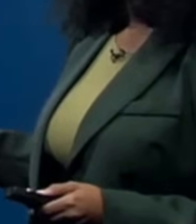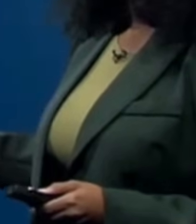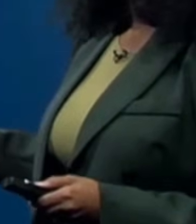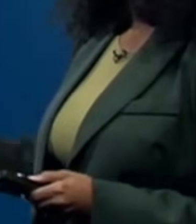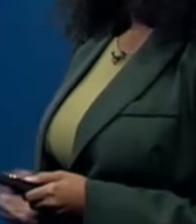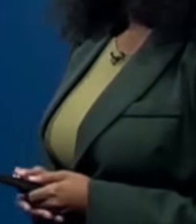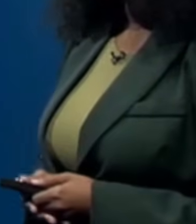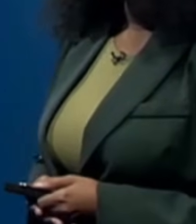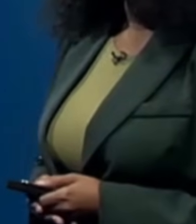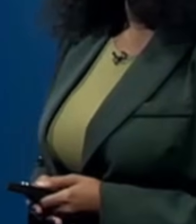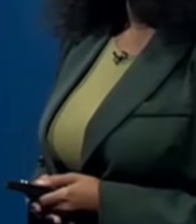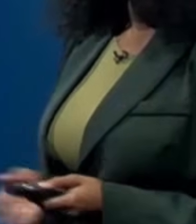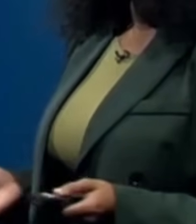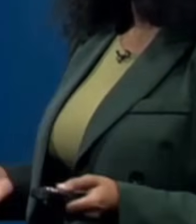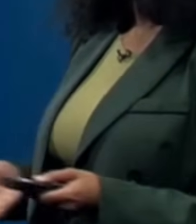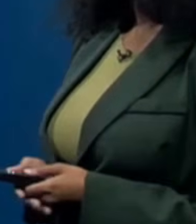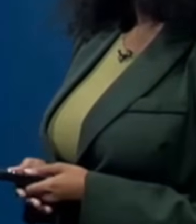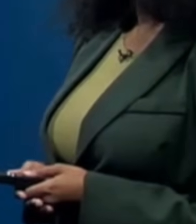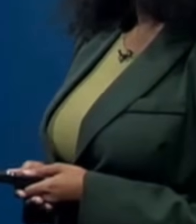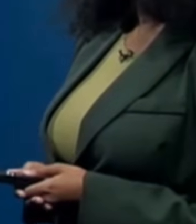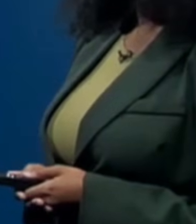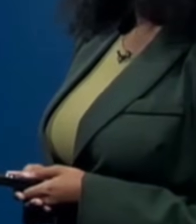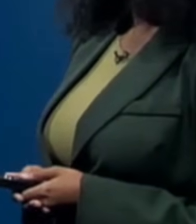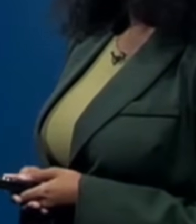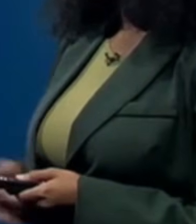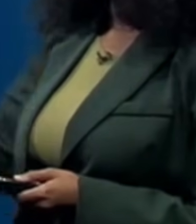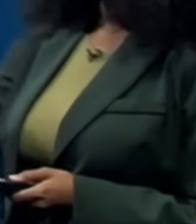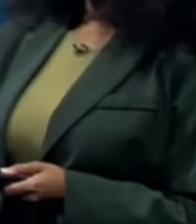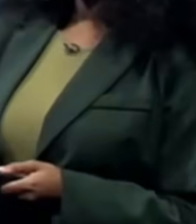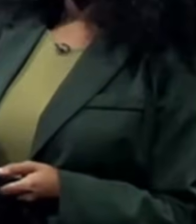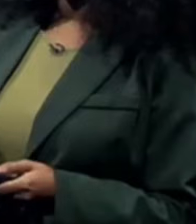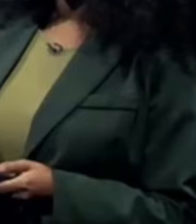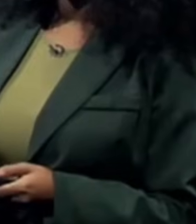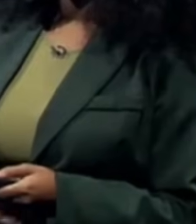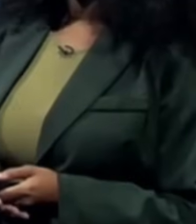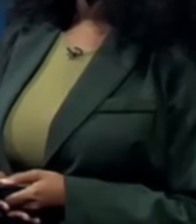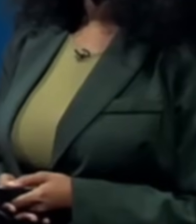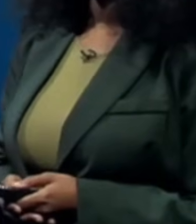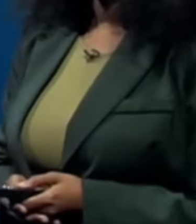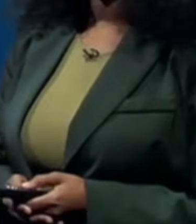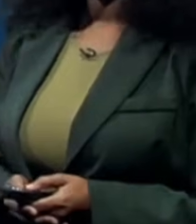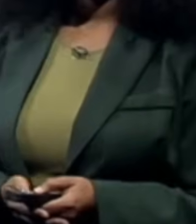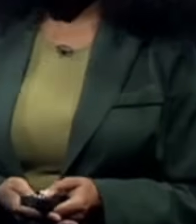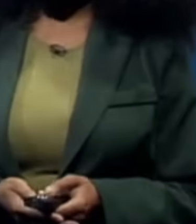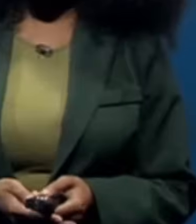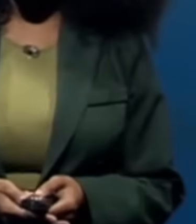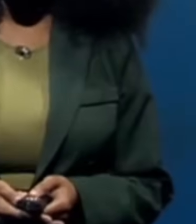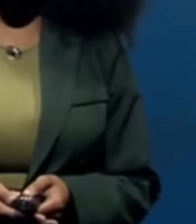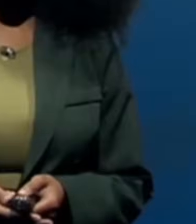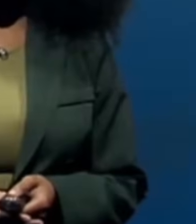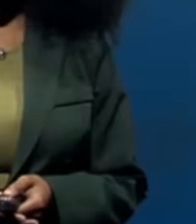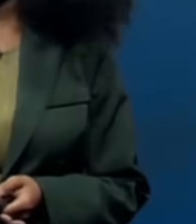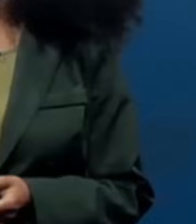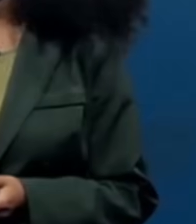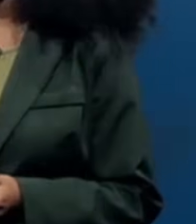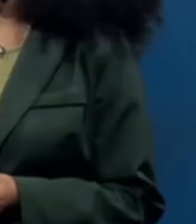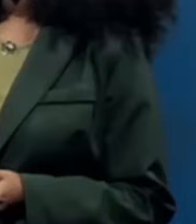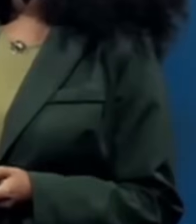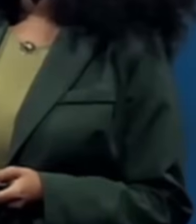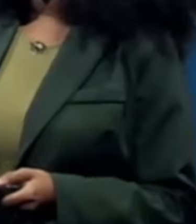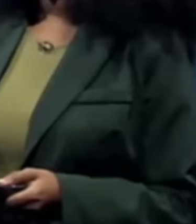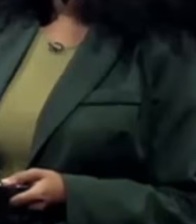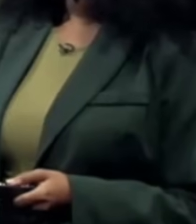pula Durban ka digata di le 21 go ya go di le 25 Pietermaritzburg ka digata di le 15 go ya go di le